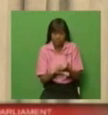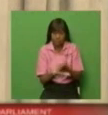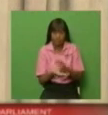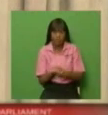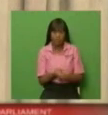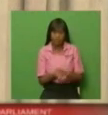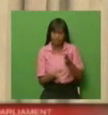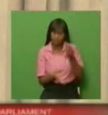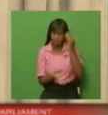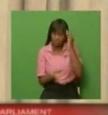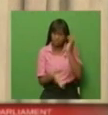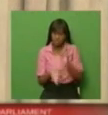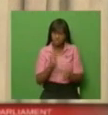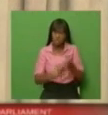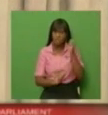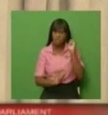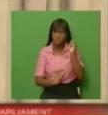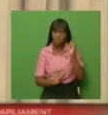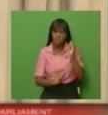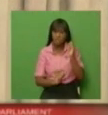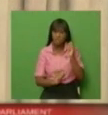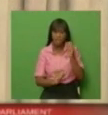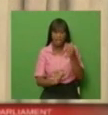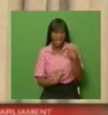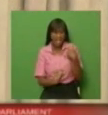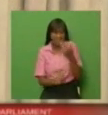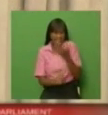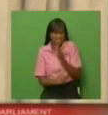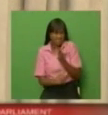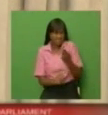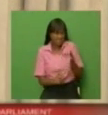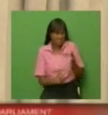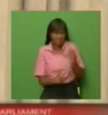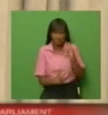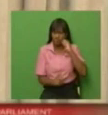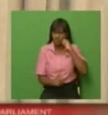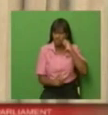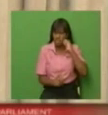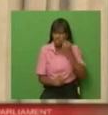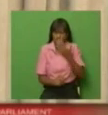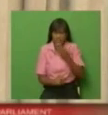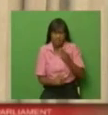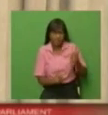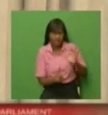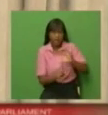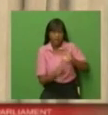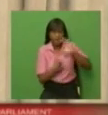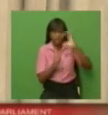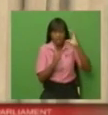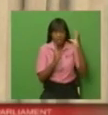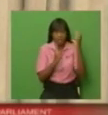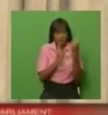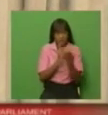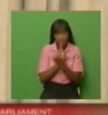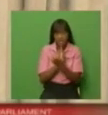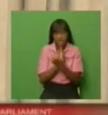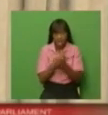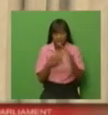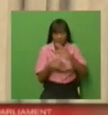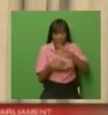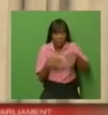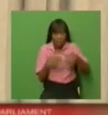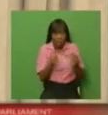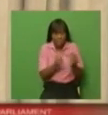and as we are a melting pot of creeds and races, a melting pot of cultures that feeds